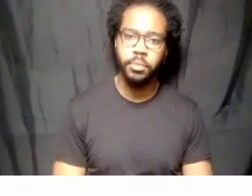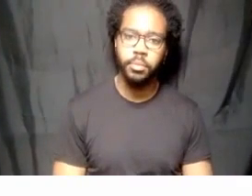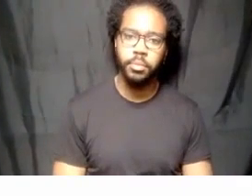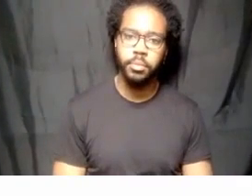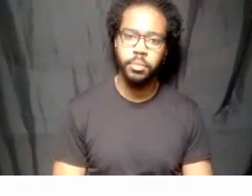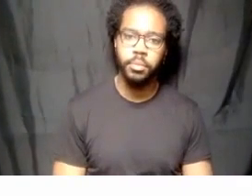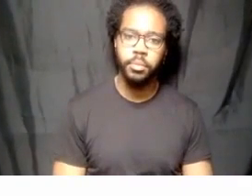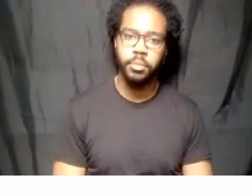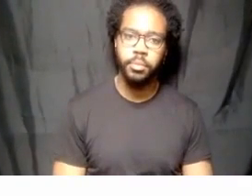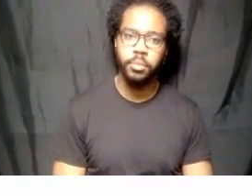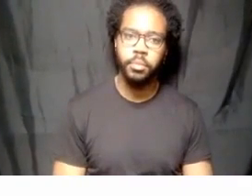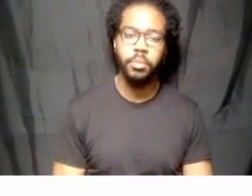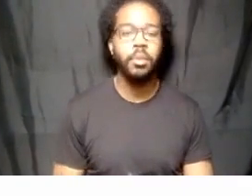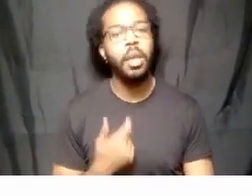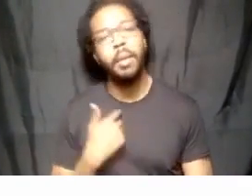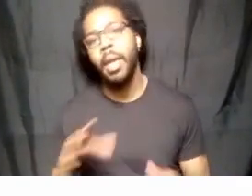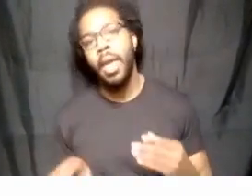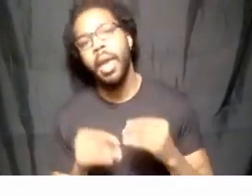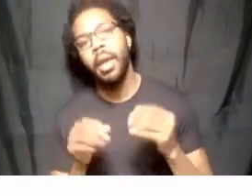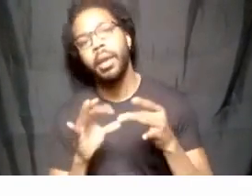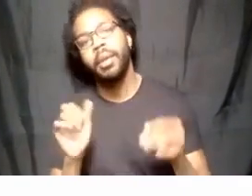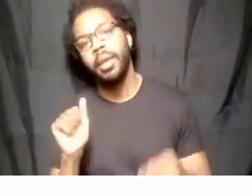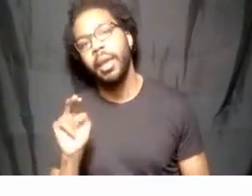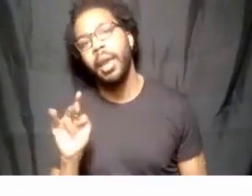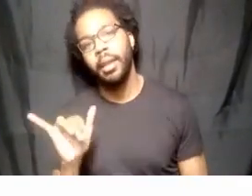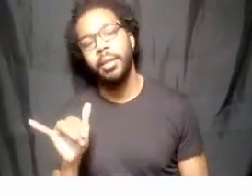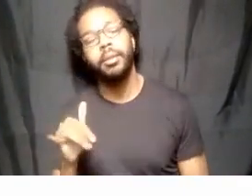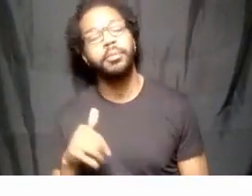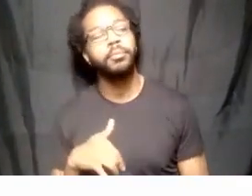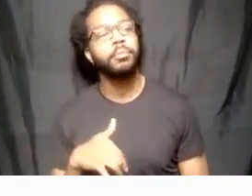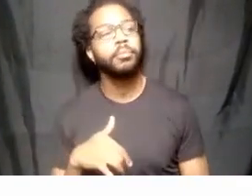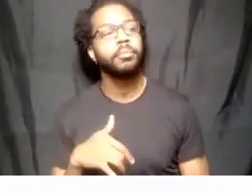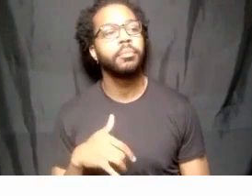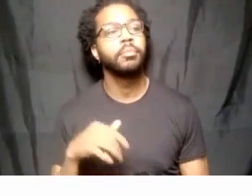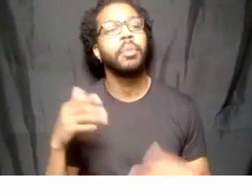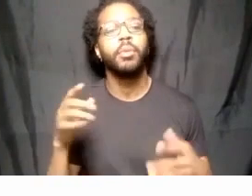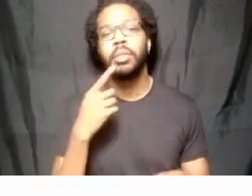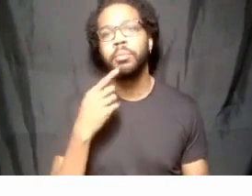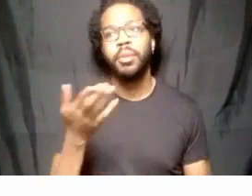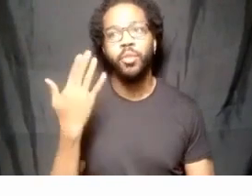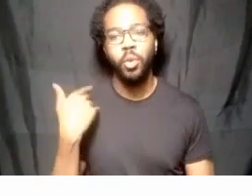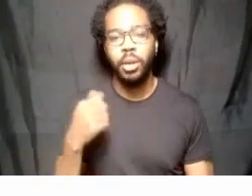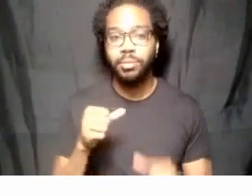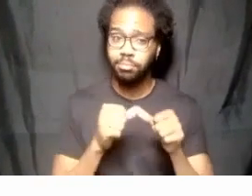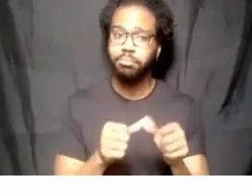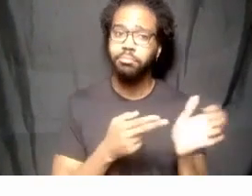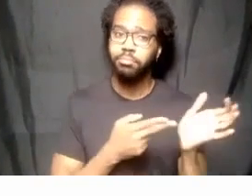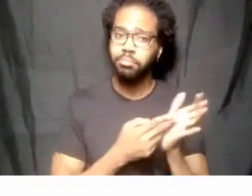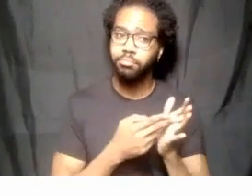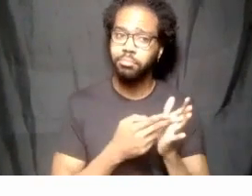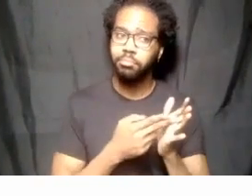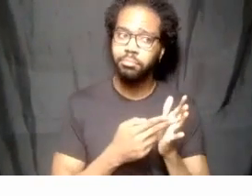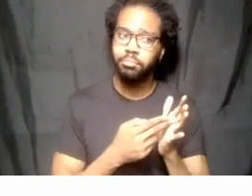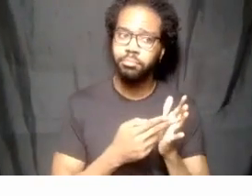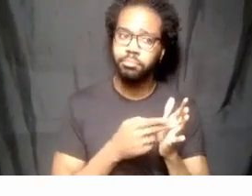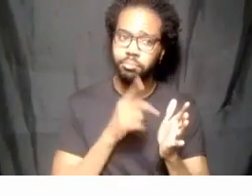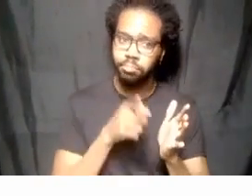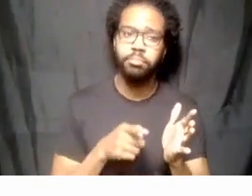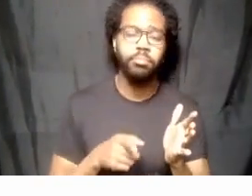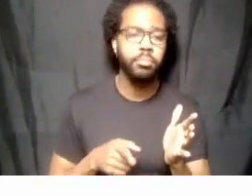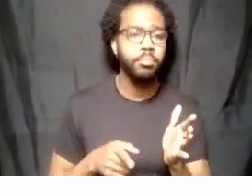if I could just add the other thing recently, you know, we, as we've said before, and continues to be true, I think Winslow talks at least